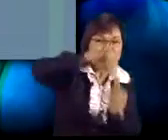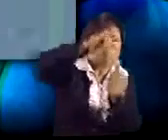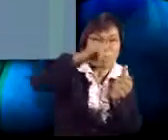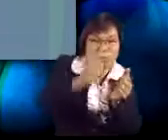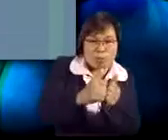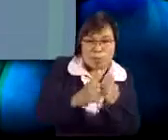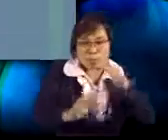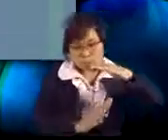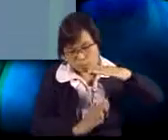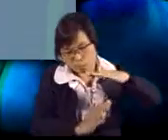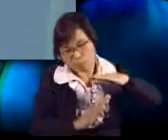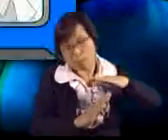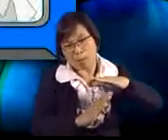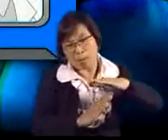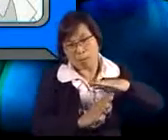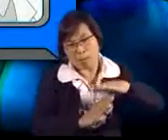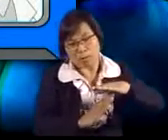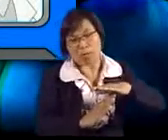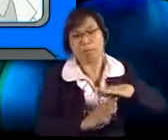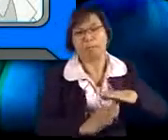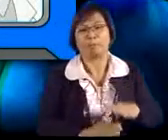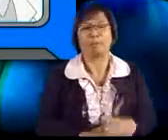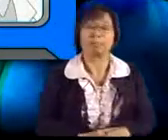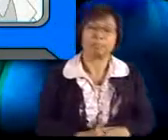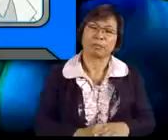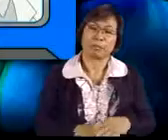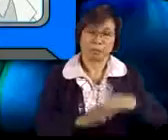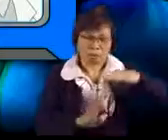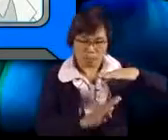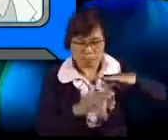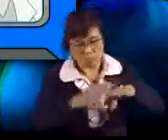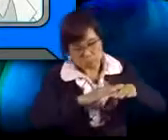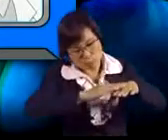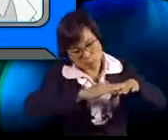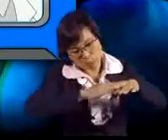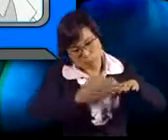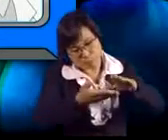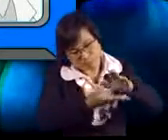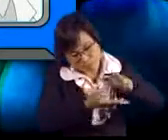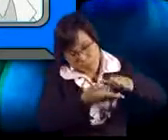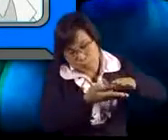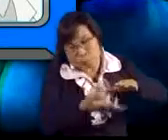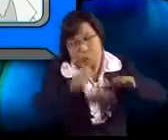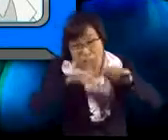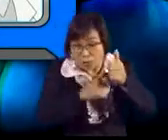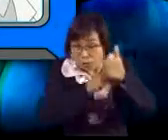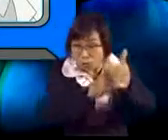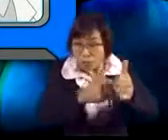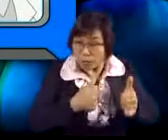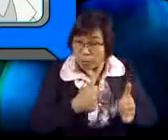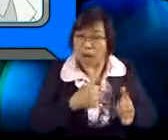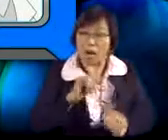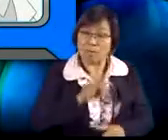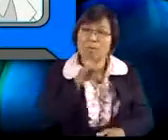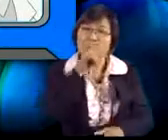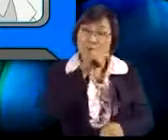the bottom of meniscus. Okay, Witty, how do you find it? Can't you follow me? I'm